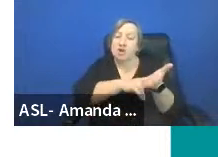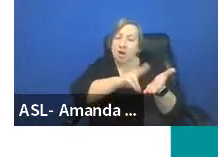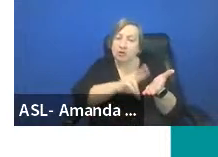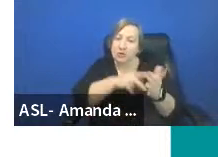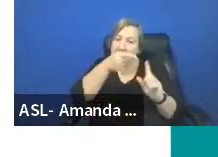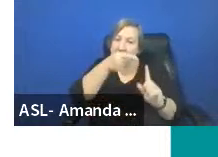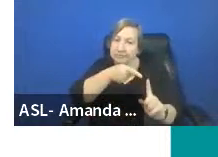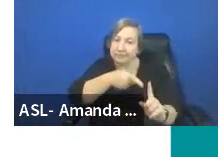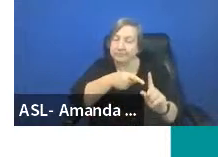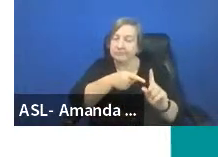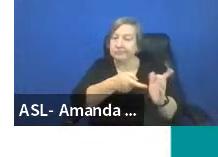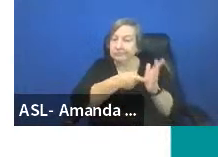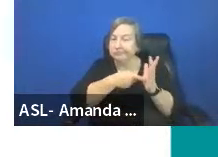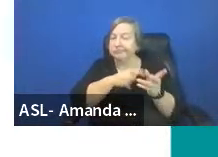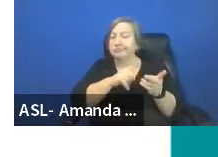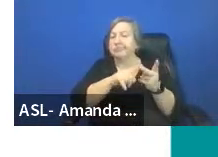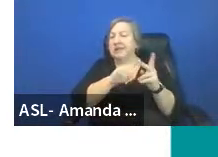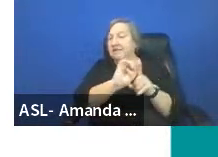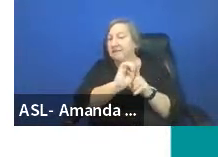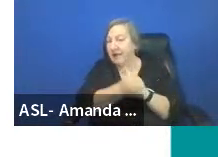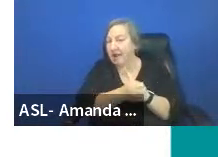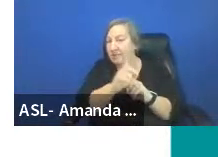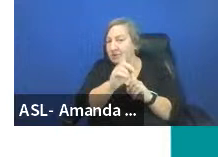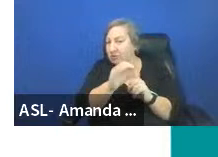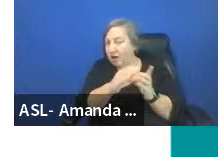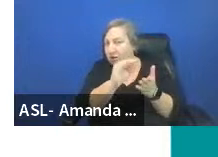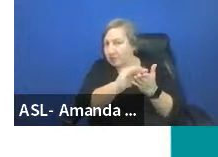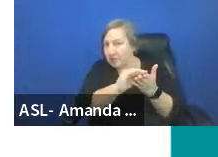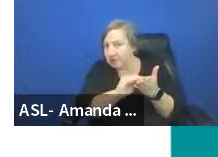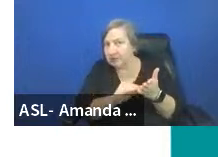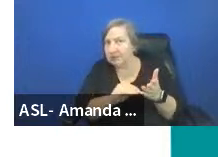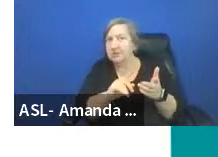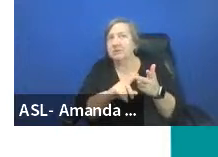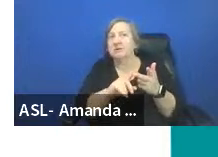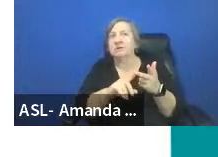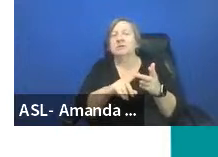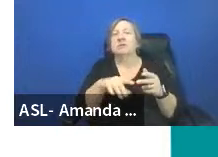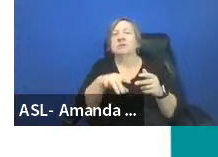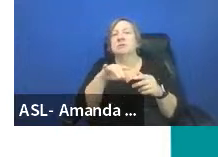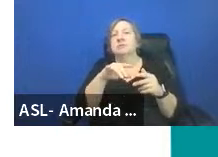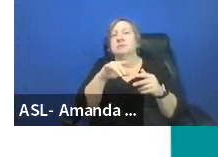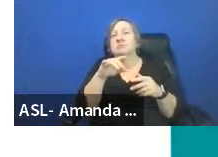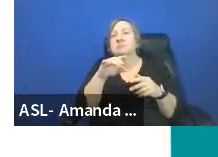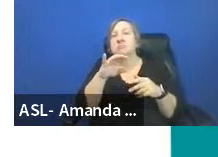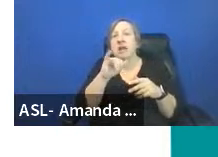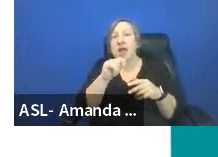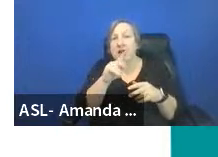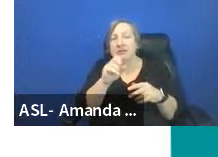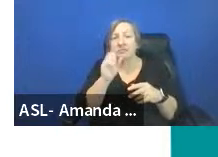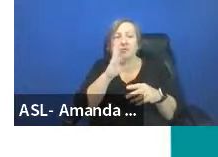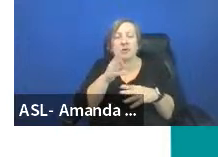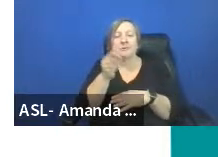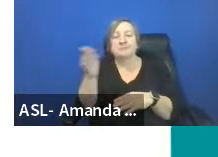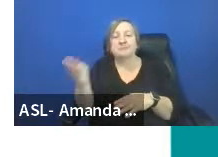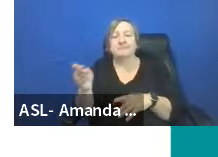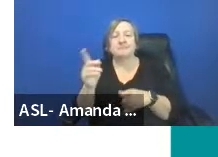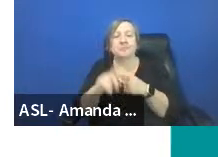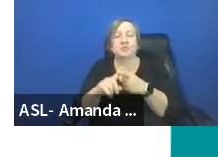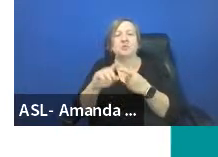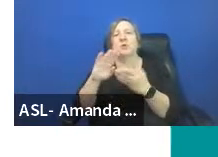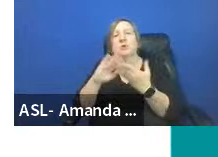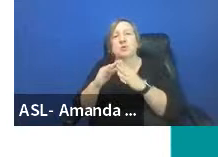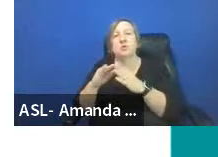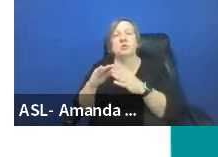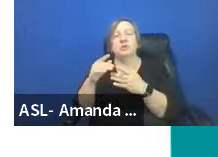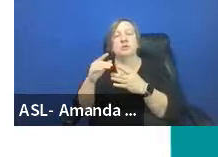specifications, environmental documents, or items will be referred over to the future project labor and/or community workforce